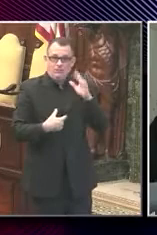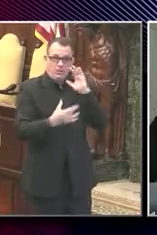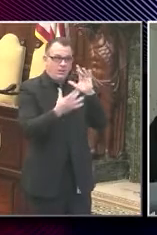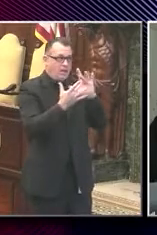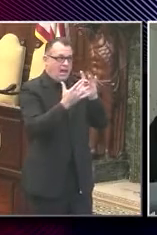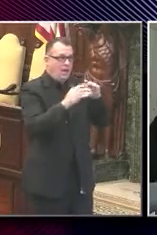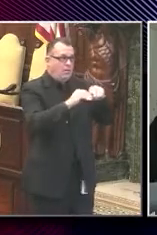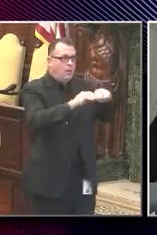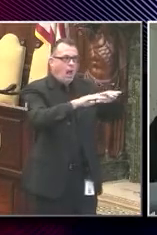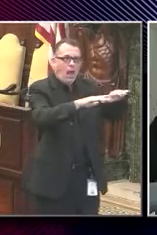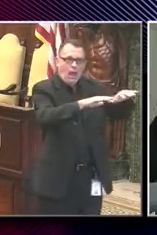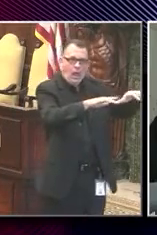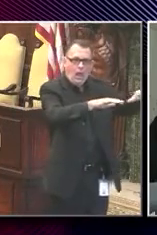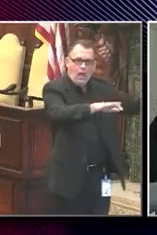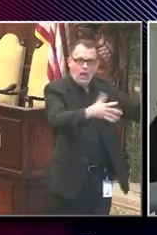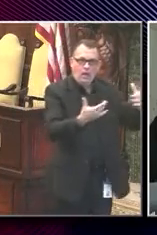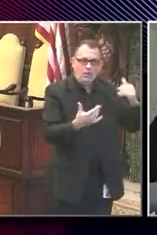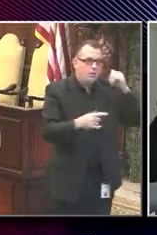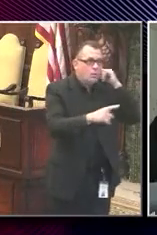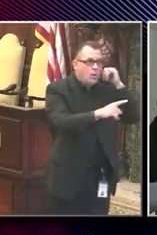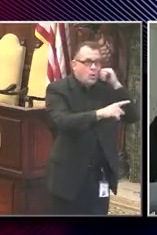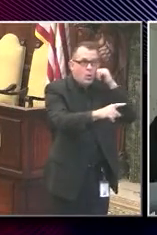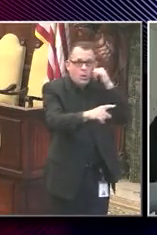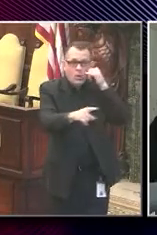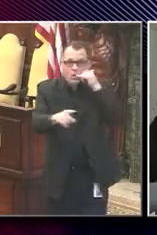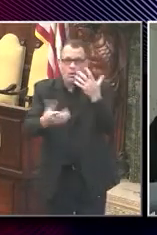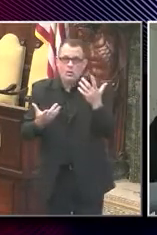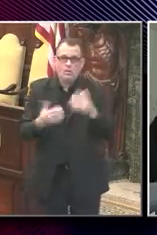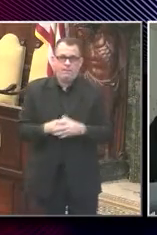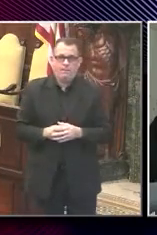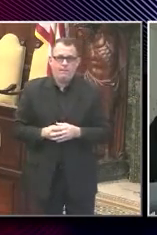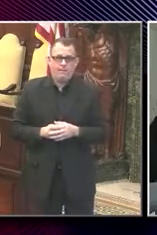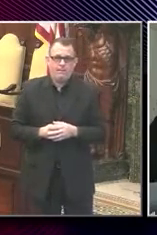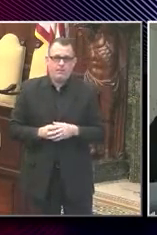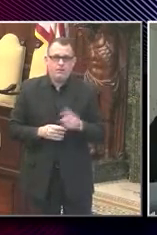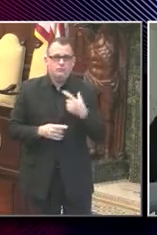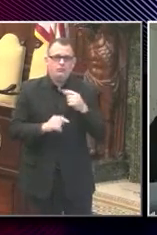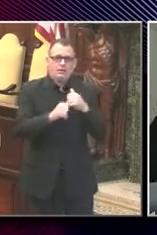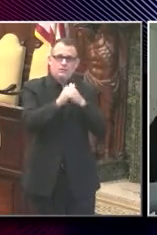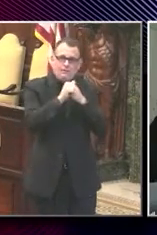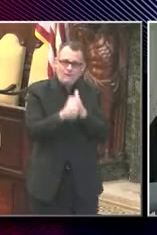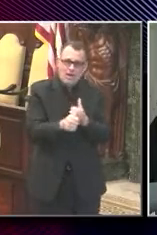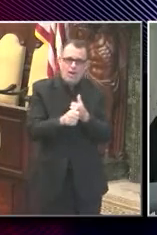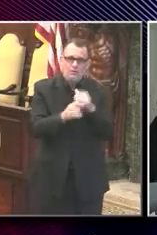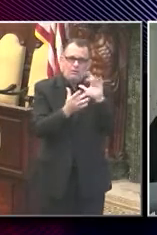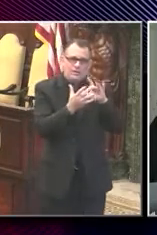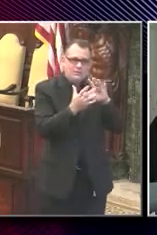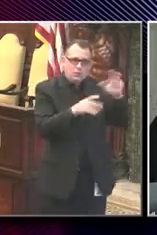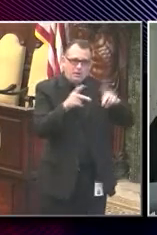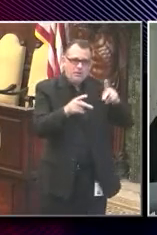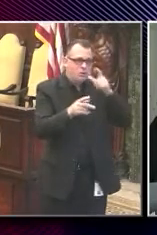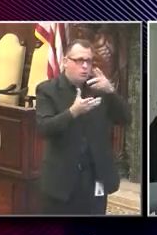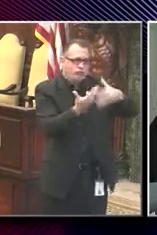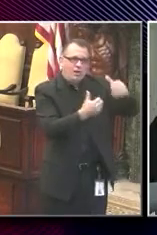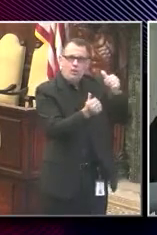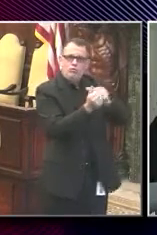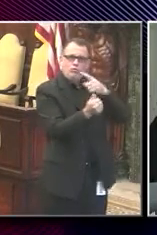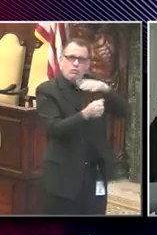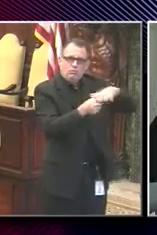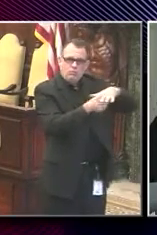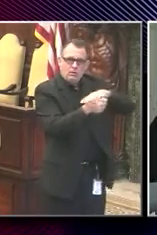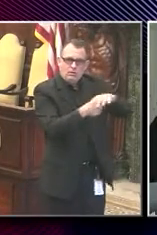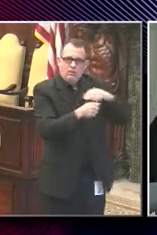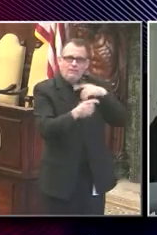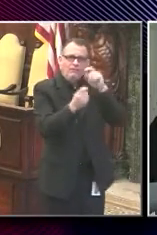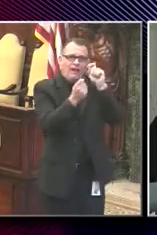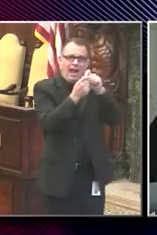even if you've already talked to the people you think you've exposed, we still need to speak to those contacts. We can provide them with detailed, accurate information that will